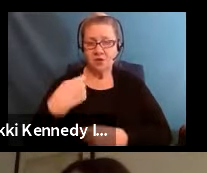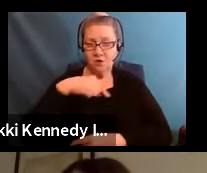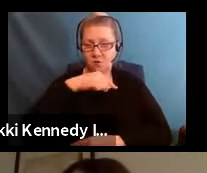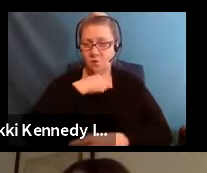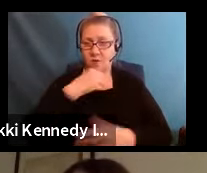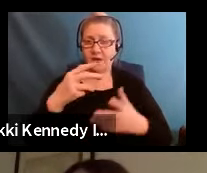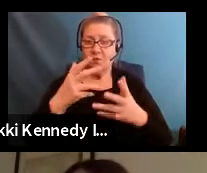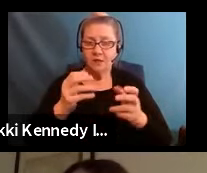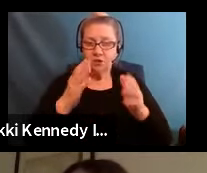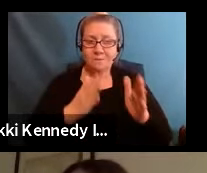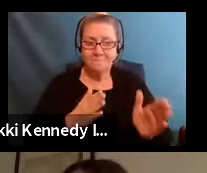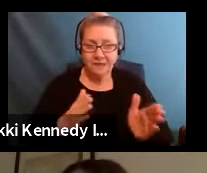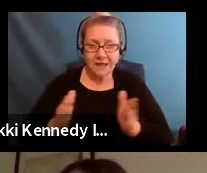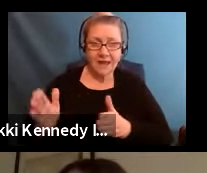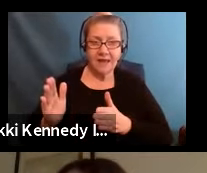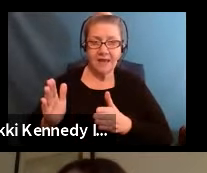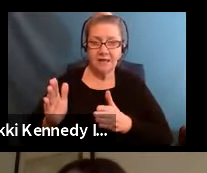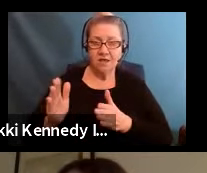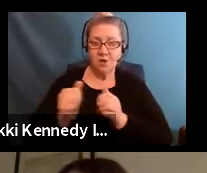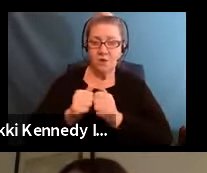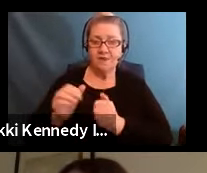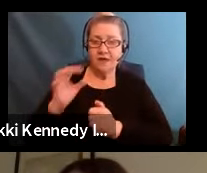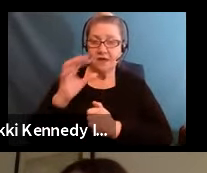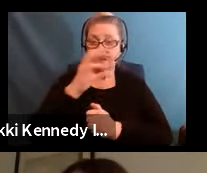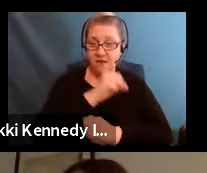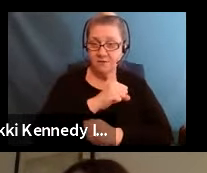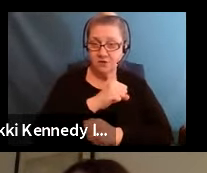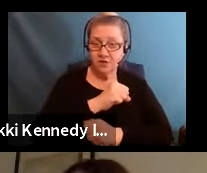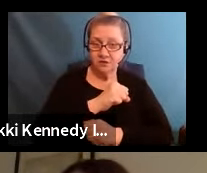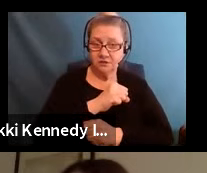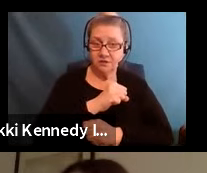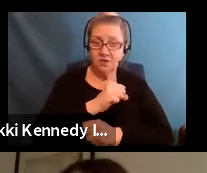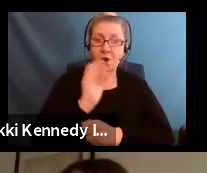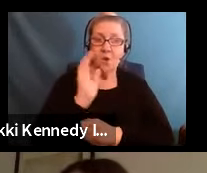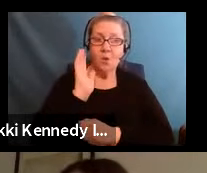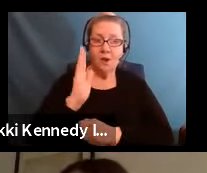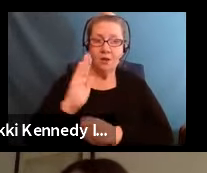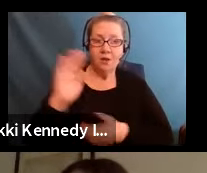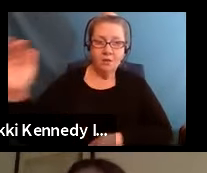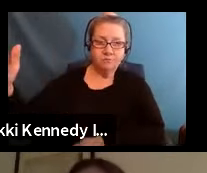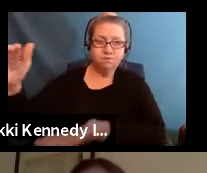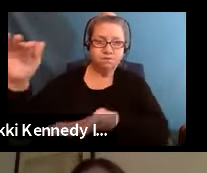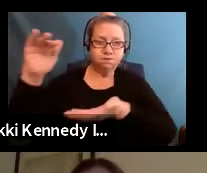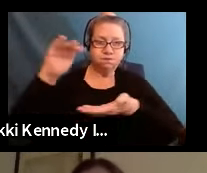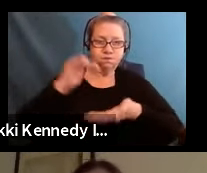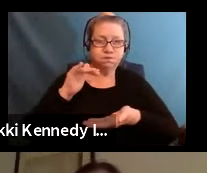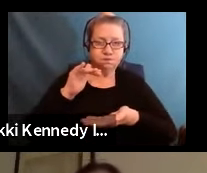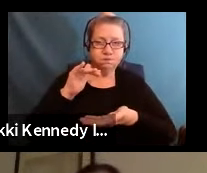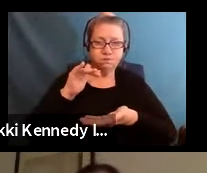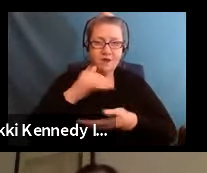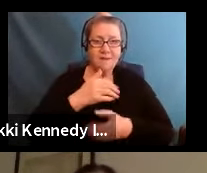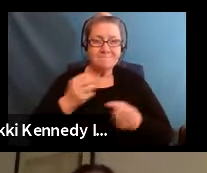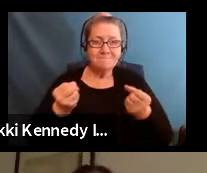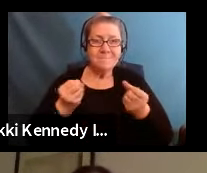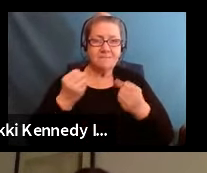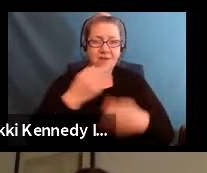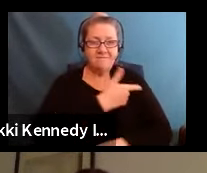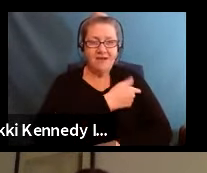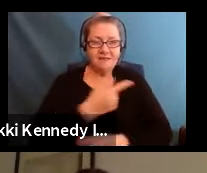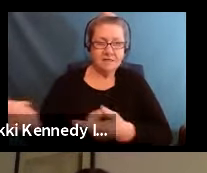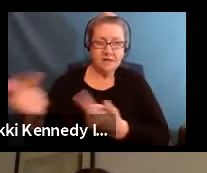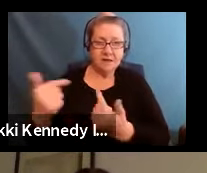to plan with the assumption that eventually there's going to be a lot of vaccine coming. So we don't want to be in a situation where all of a sudden we